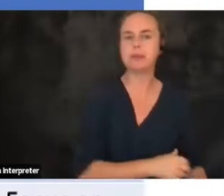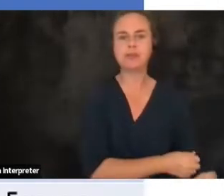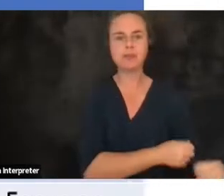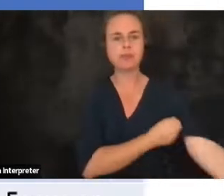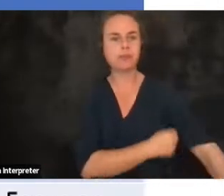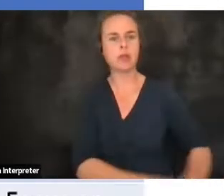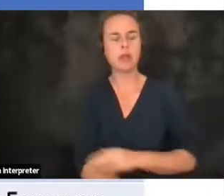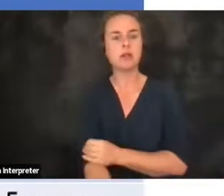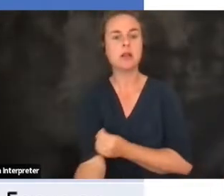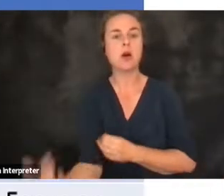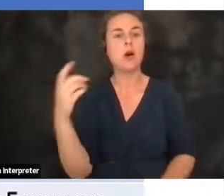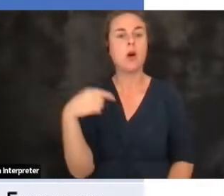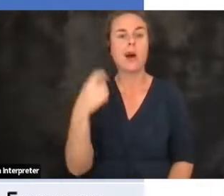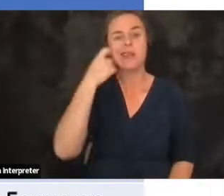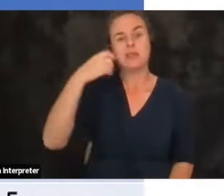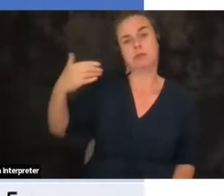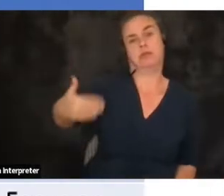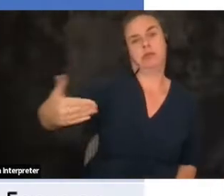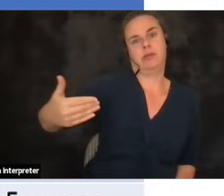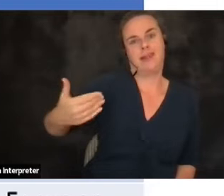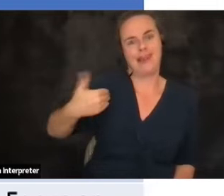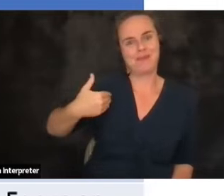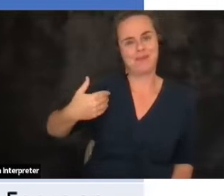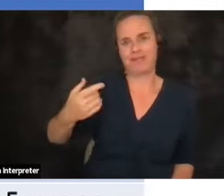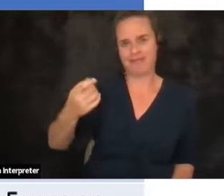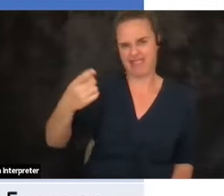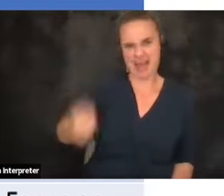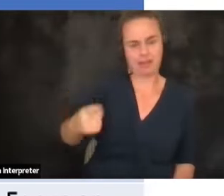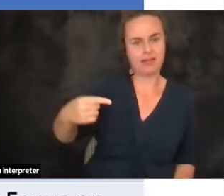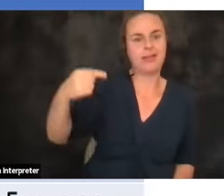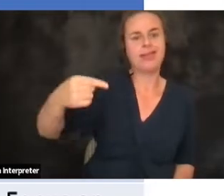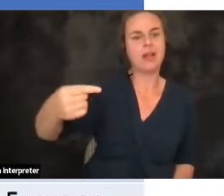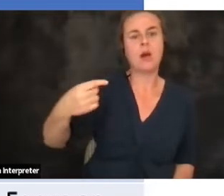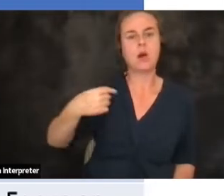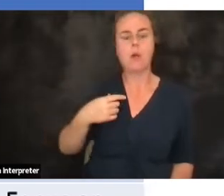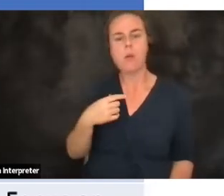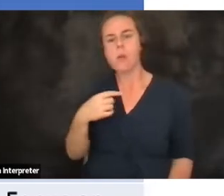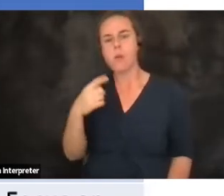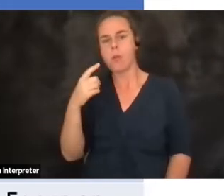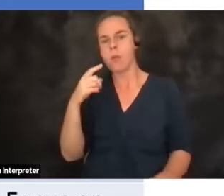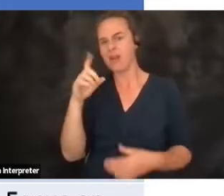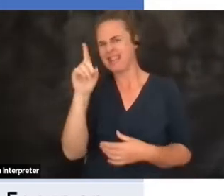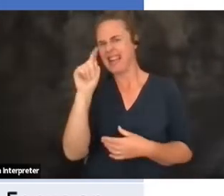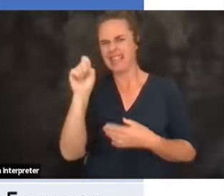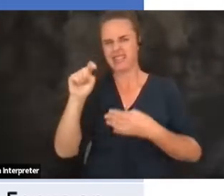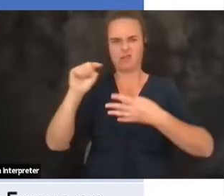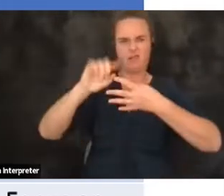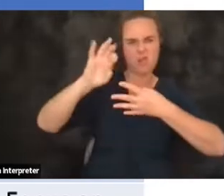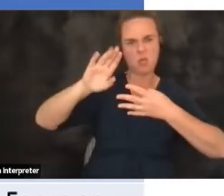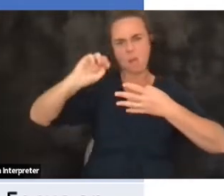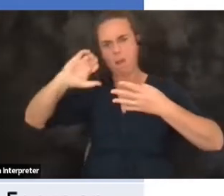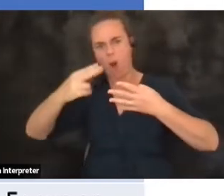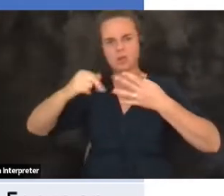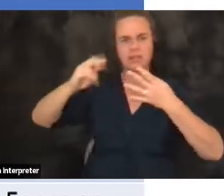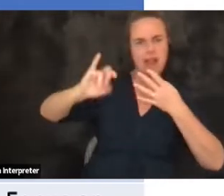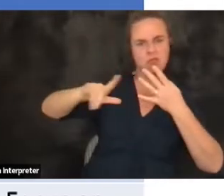This is just and I'm going to say this is all of the offerings that we provided since February. There